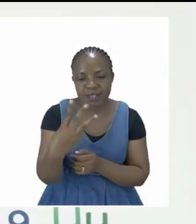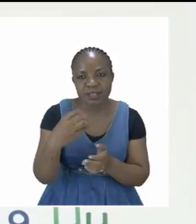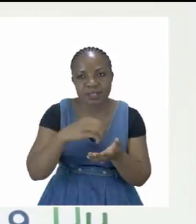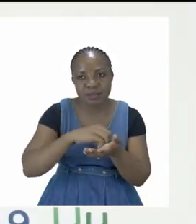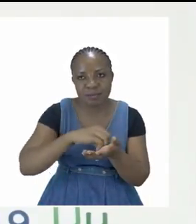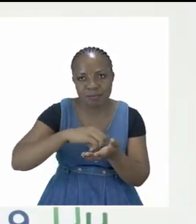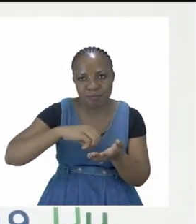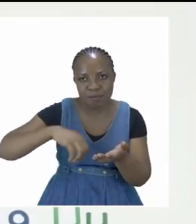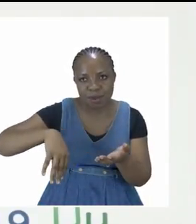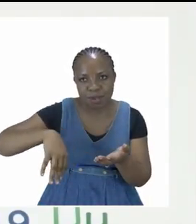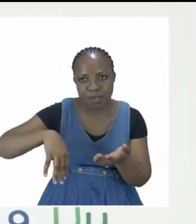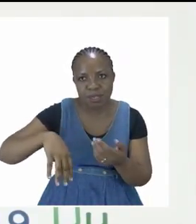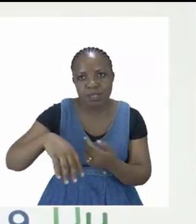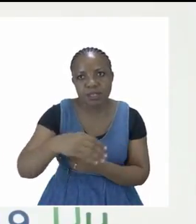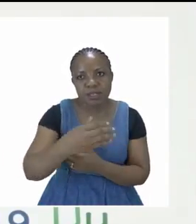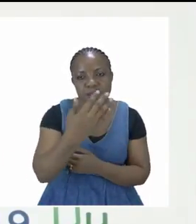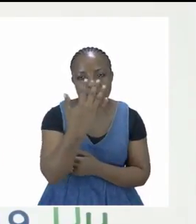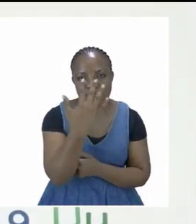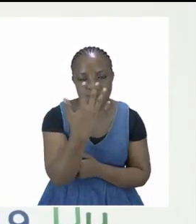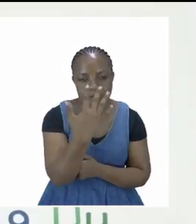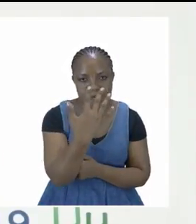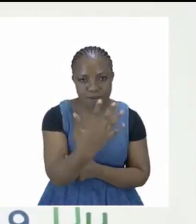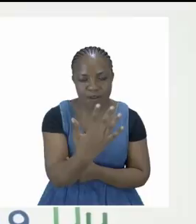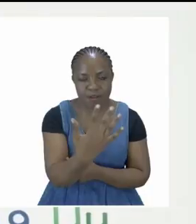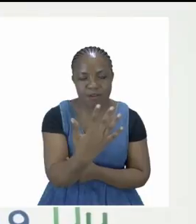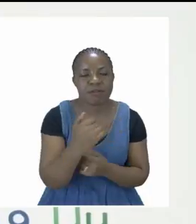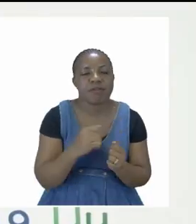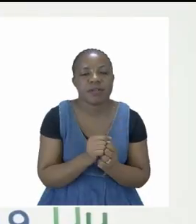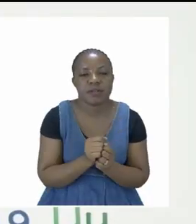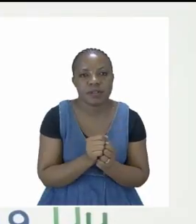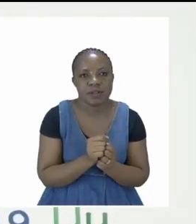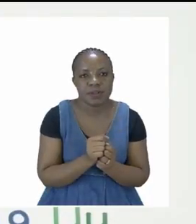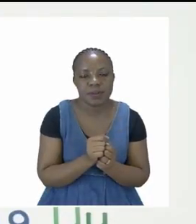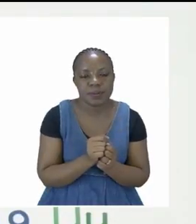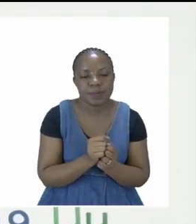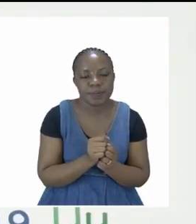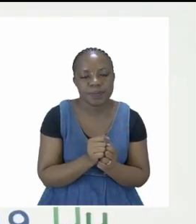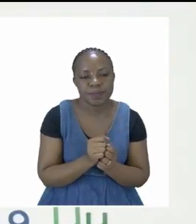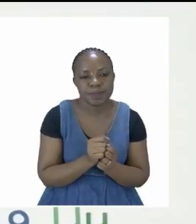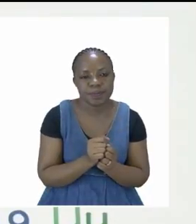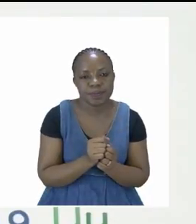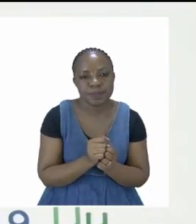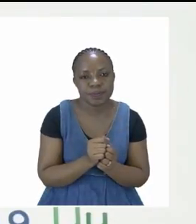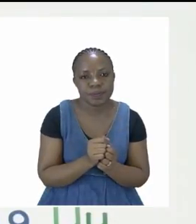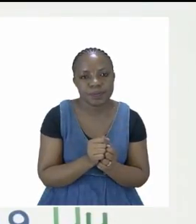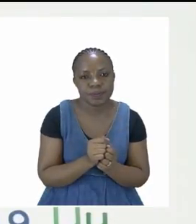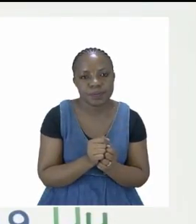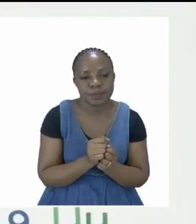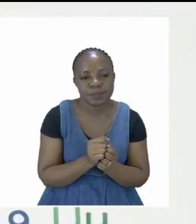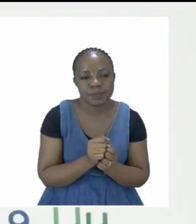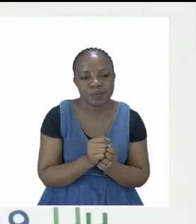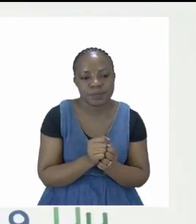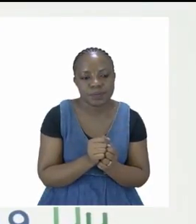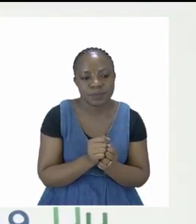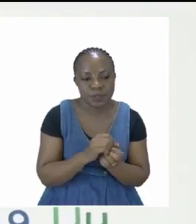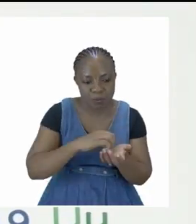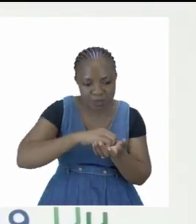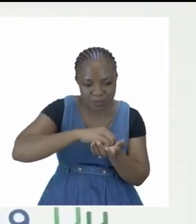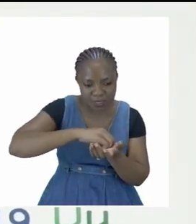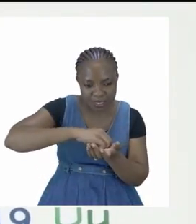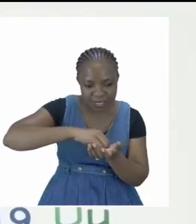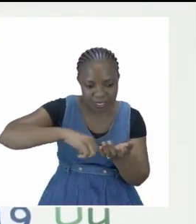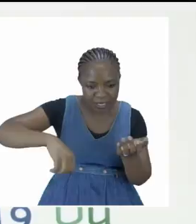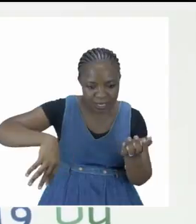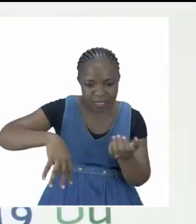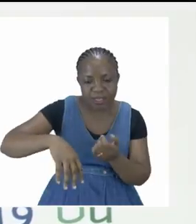remember our answer was 13 and we're going to count on from there. Now we're going to subtract. The